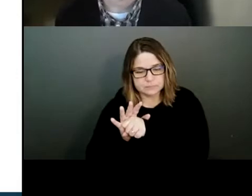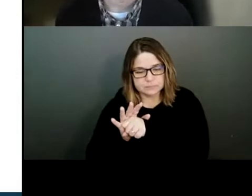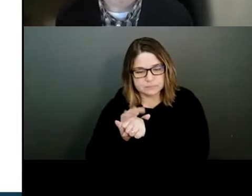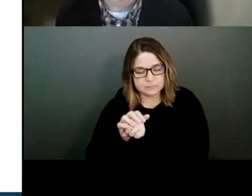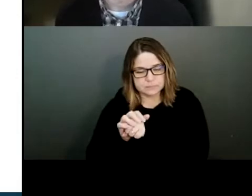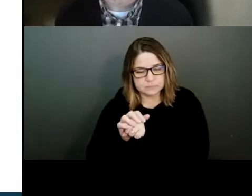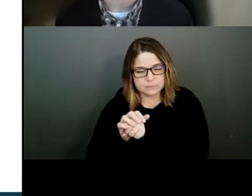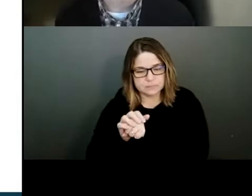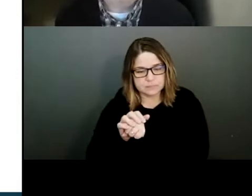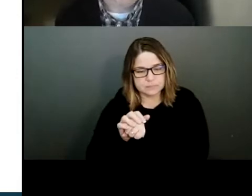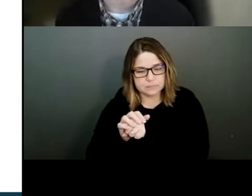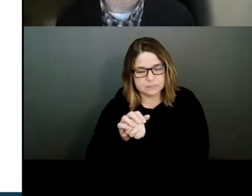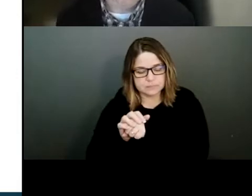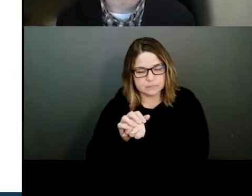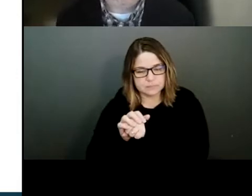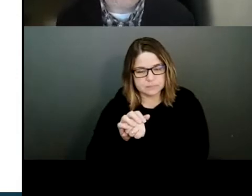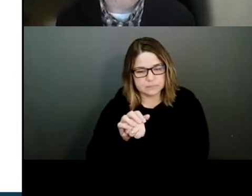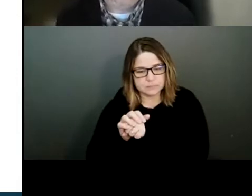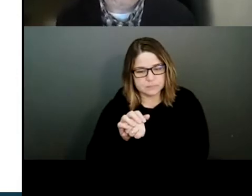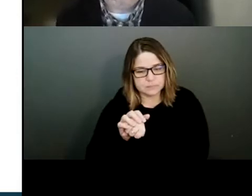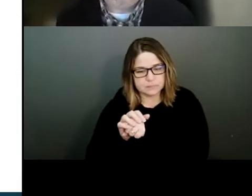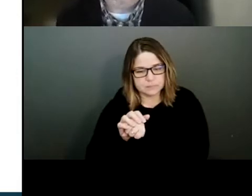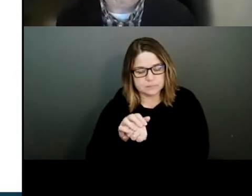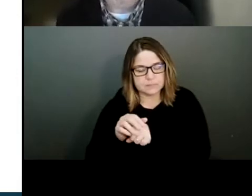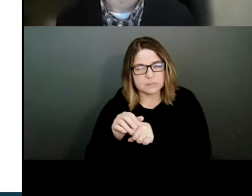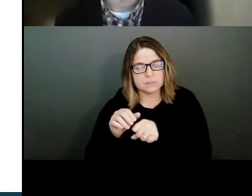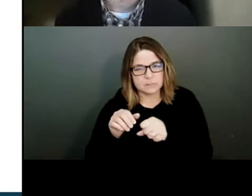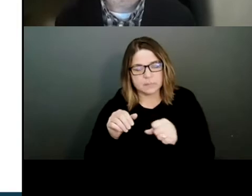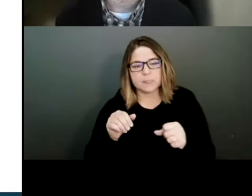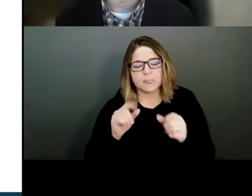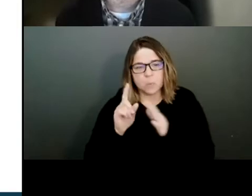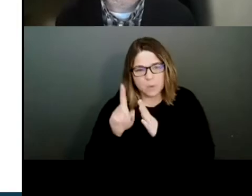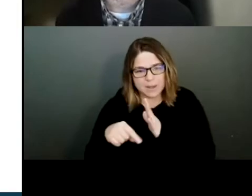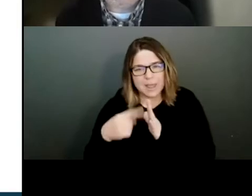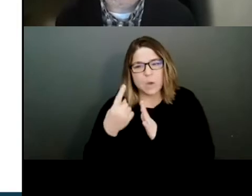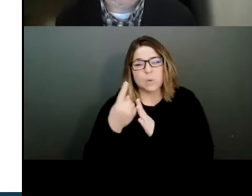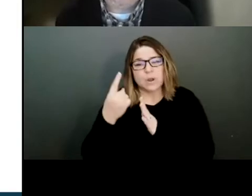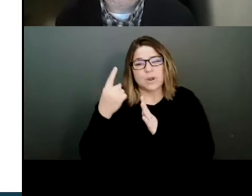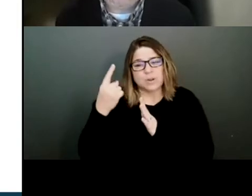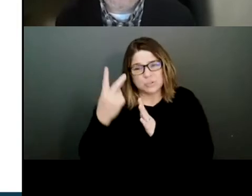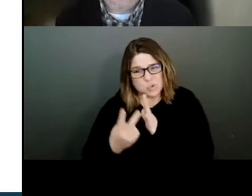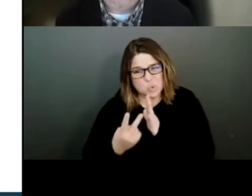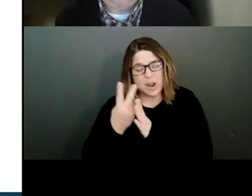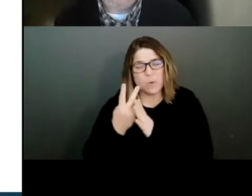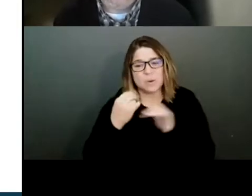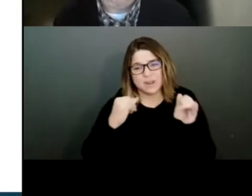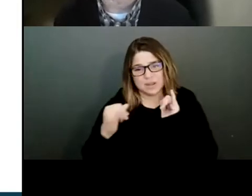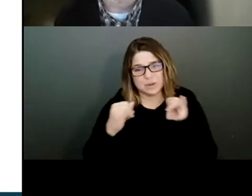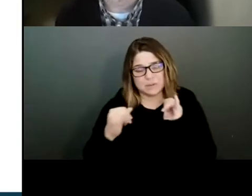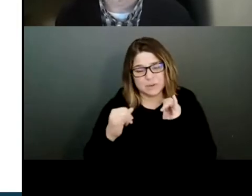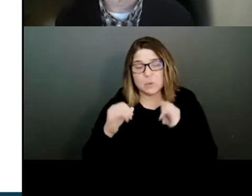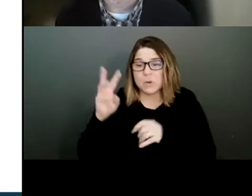sample. We had hour to hour and a half long interviews. 60 caregivers participated in the